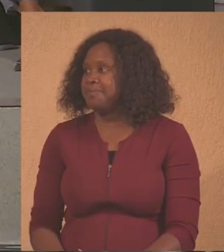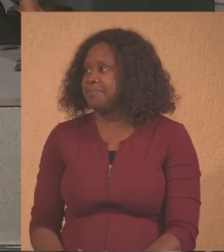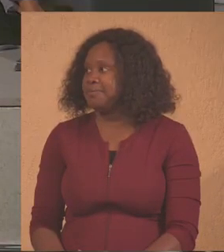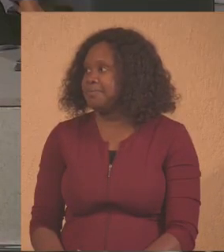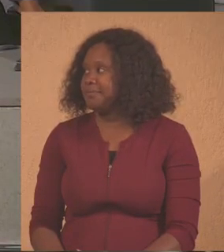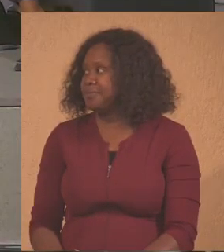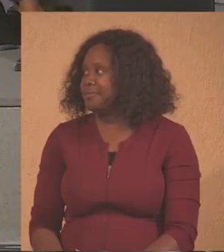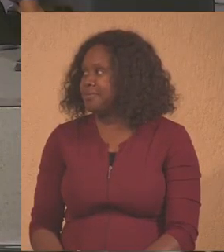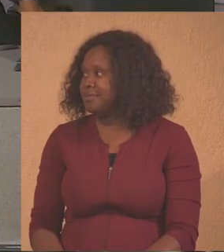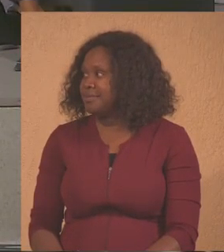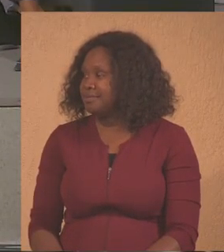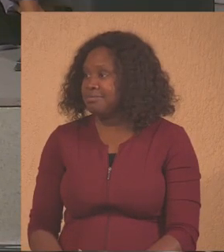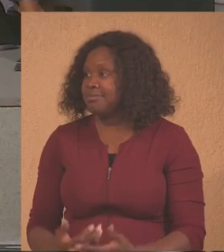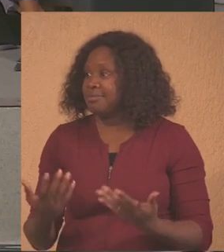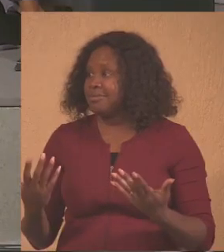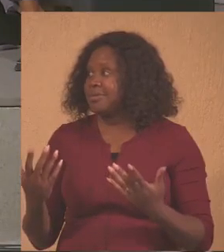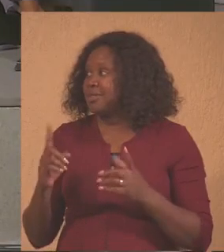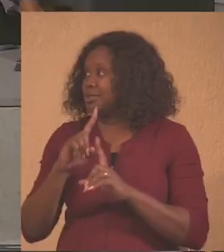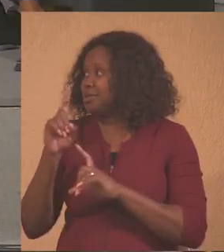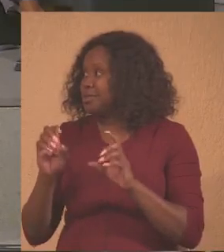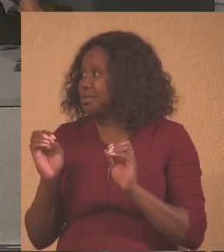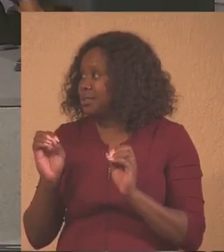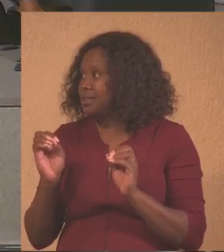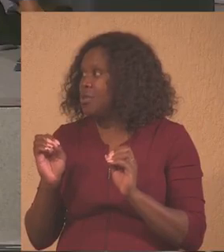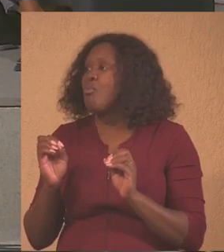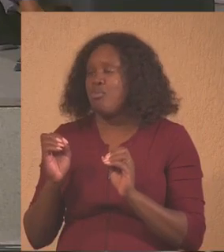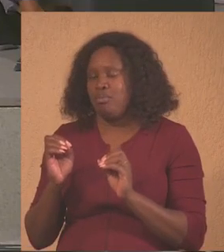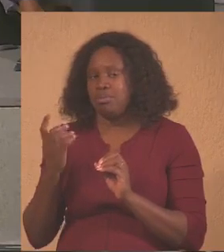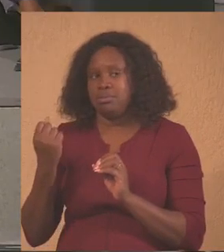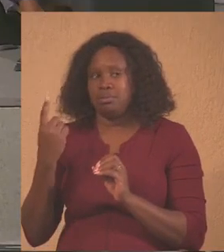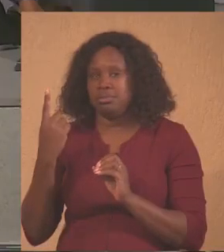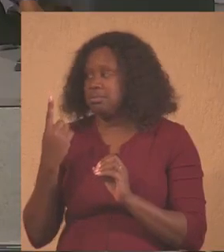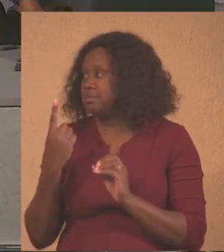I believe. Are there any questions from the media?